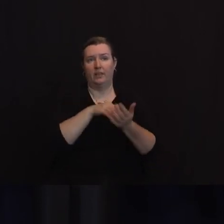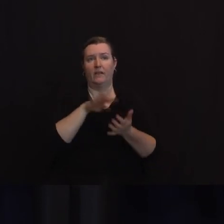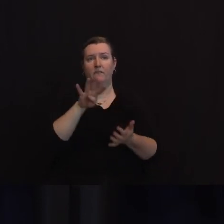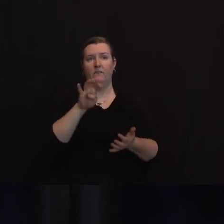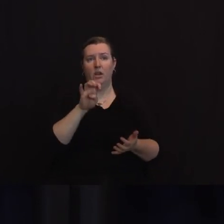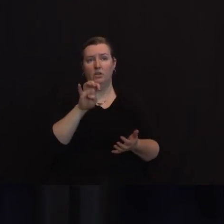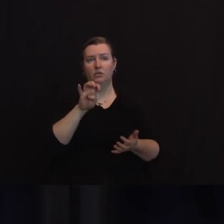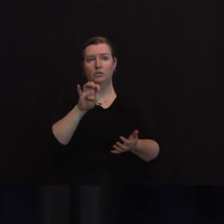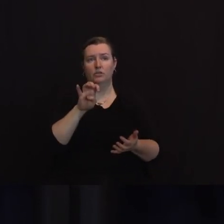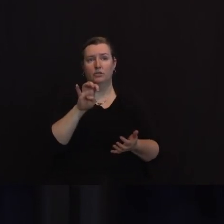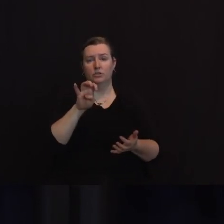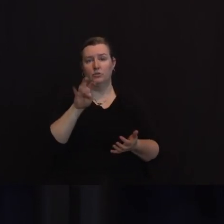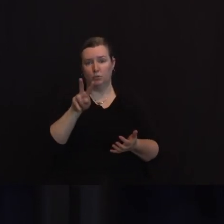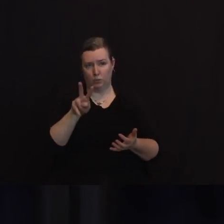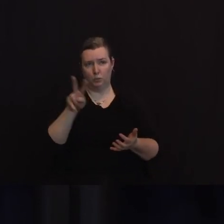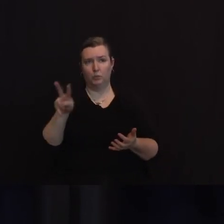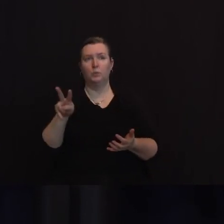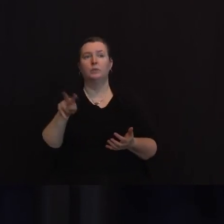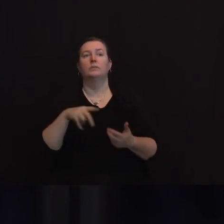157,442, Walgreens